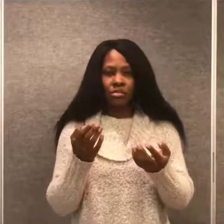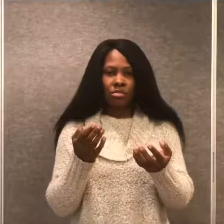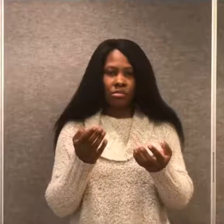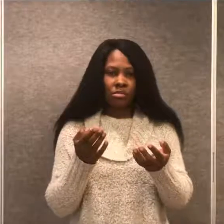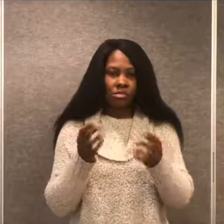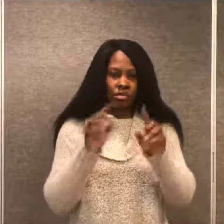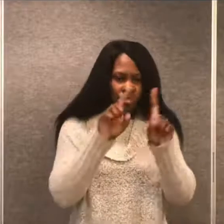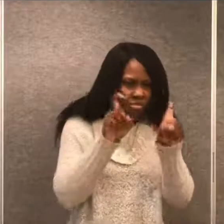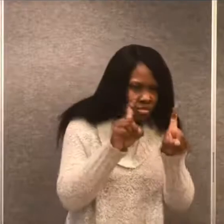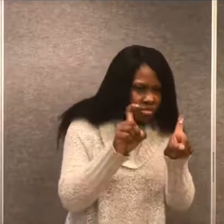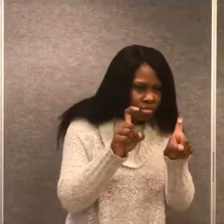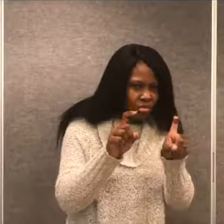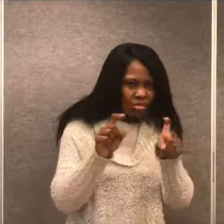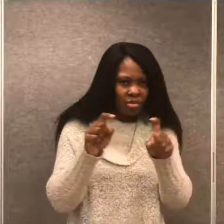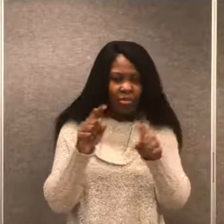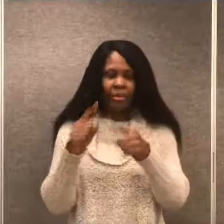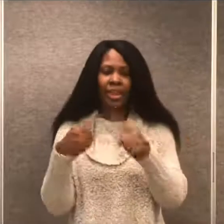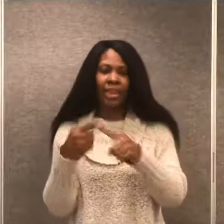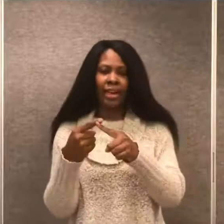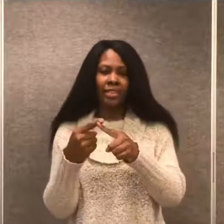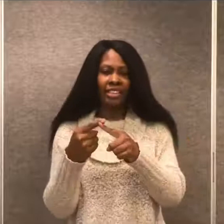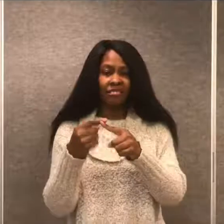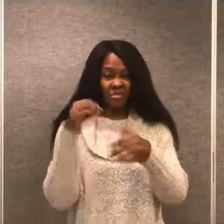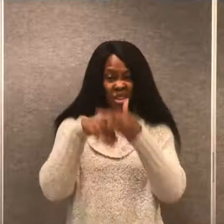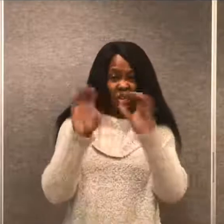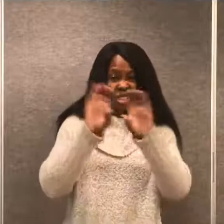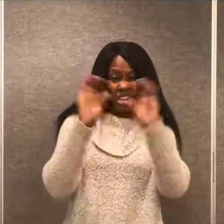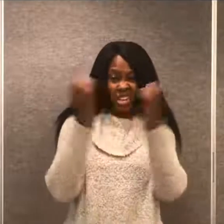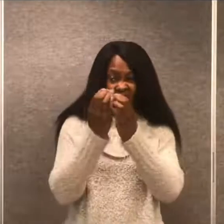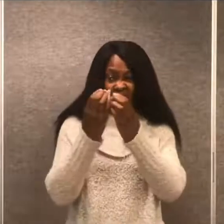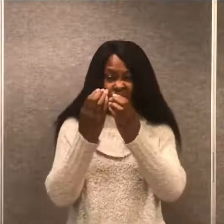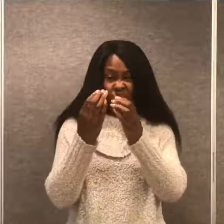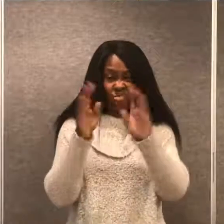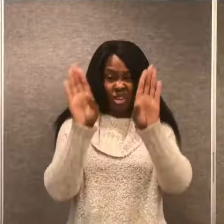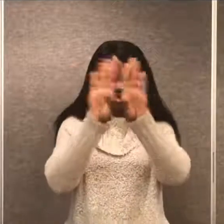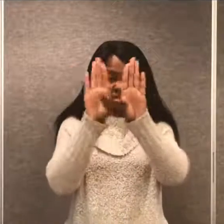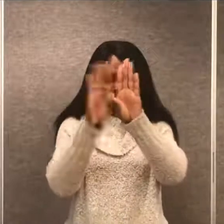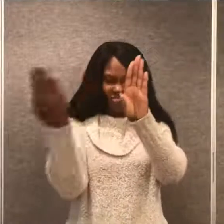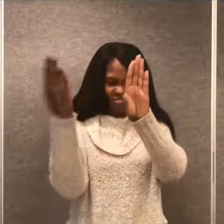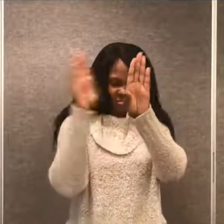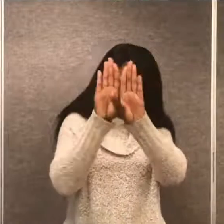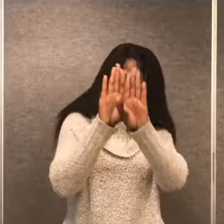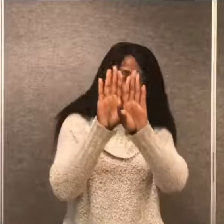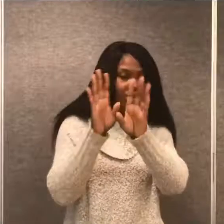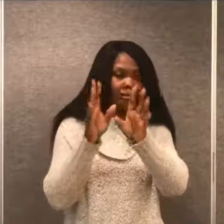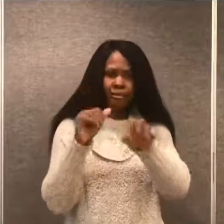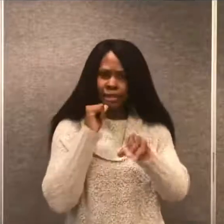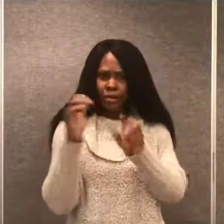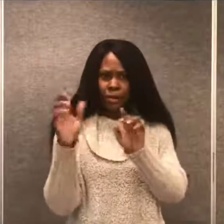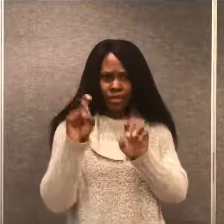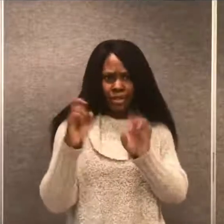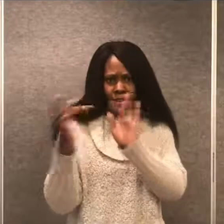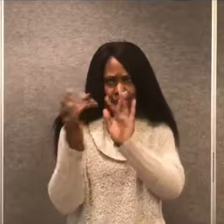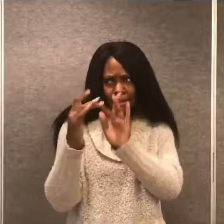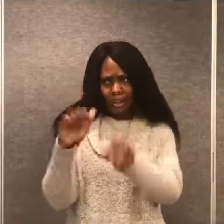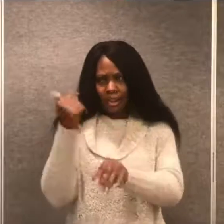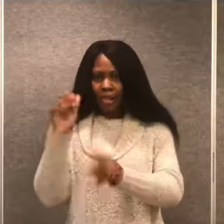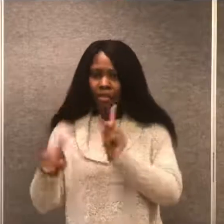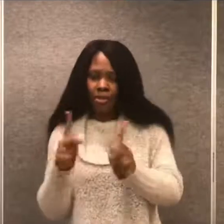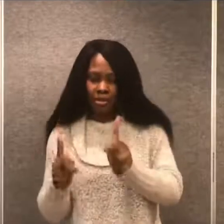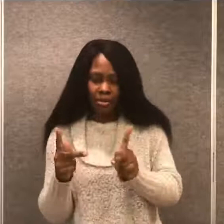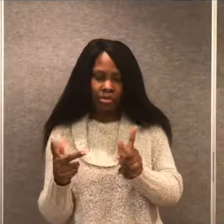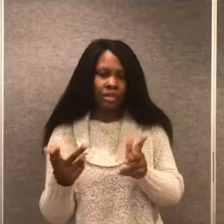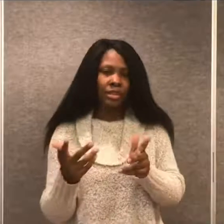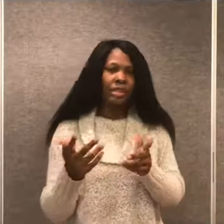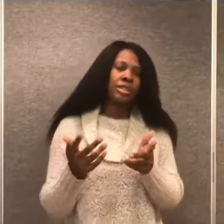they close their door and just teach right from the classroom. They don't have to maintain contact with anybody outside of that. Maybe one person if they had an actual TA,